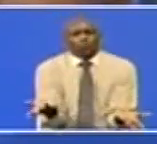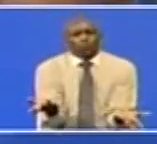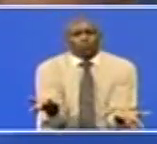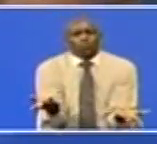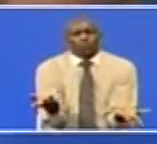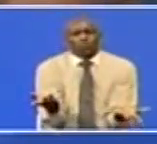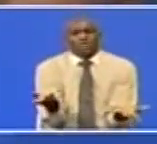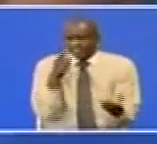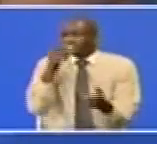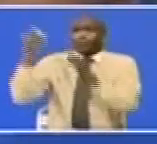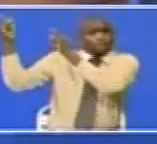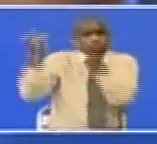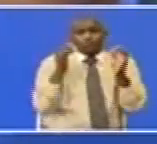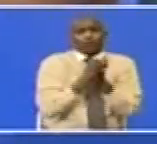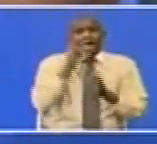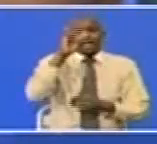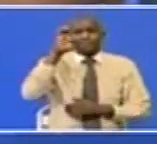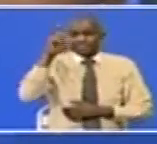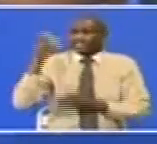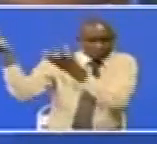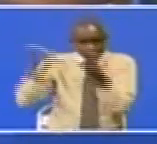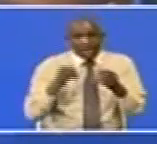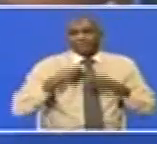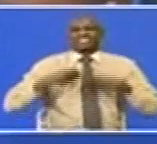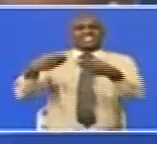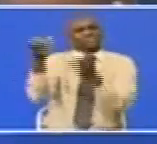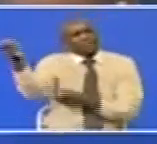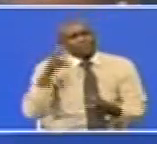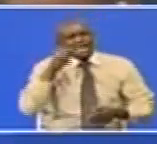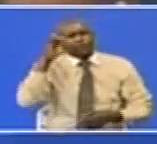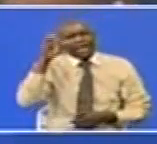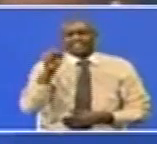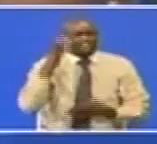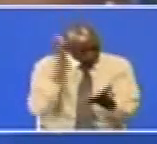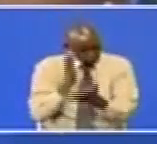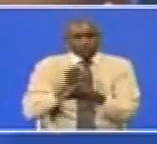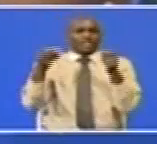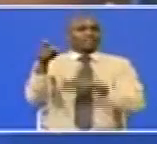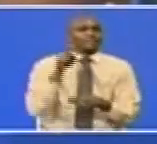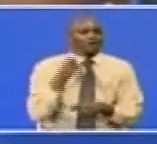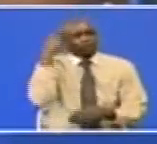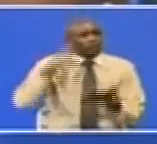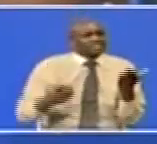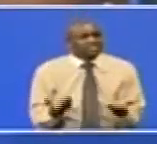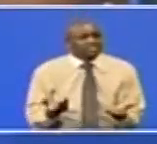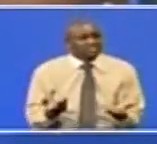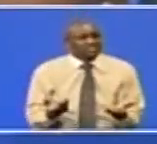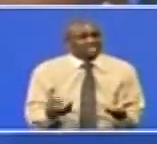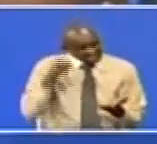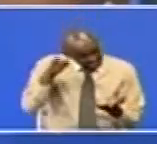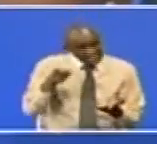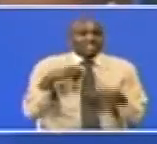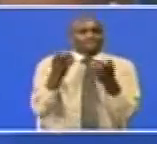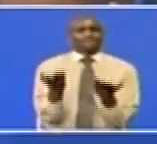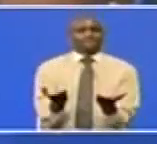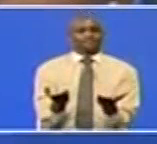Because these were imported, I think, by IEBC, but they seem to have assigned them, which is a fact. The fact of assignment to